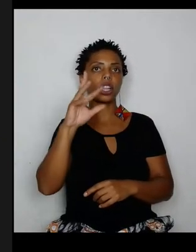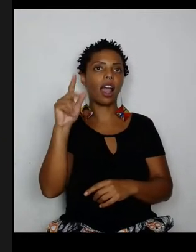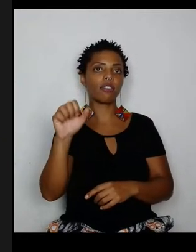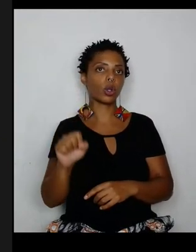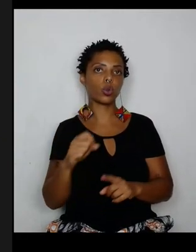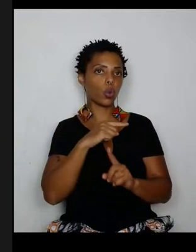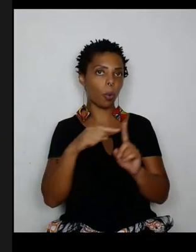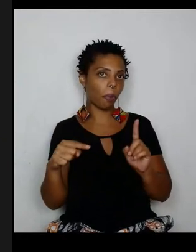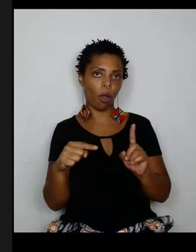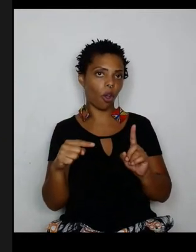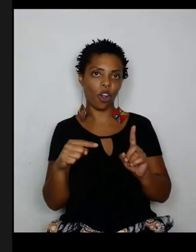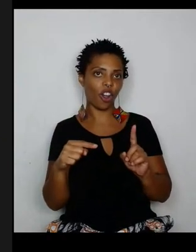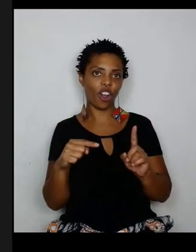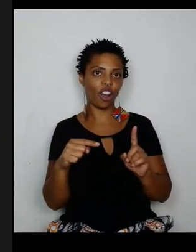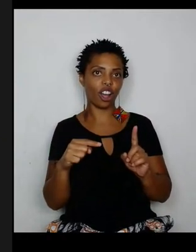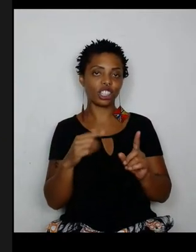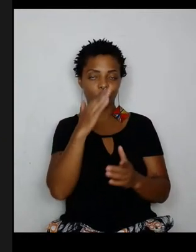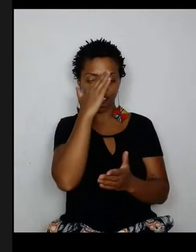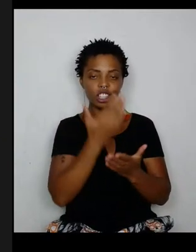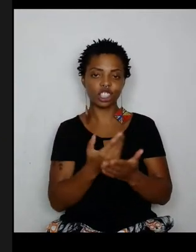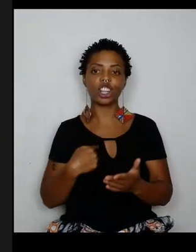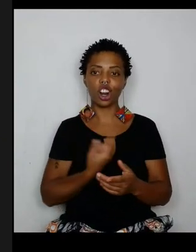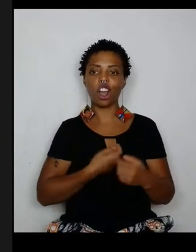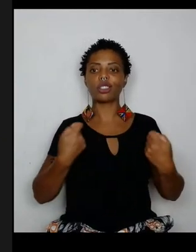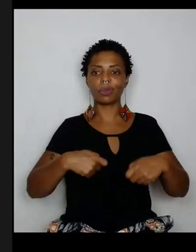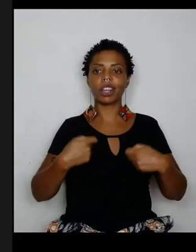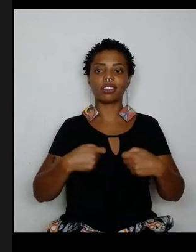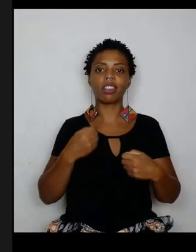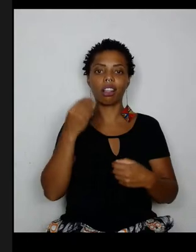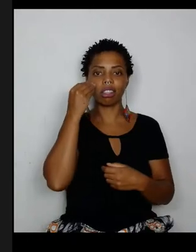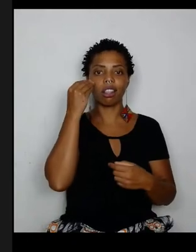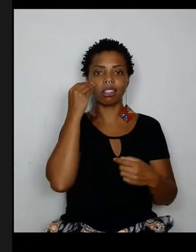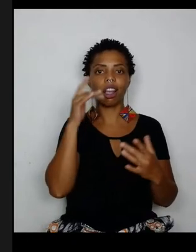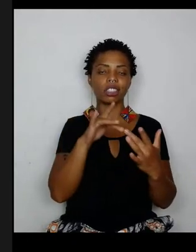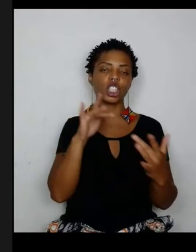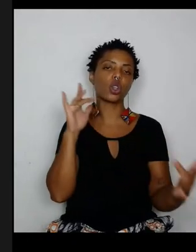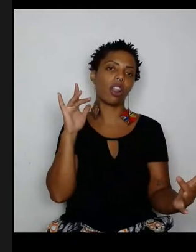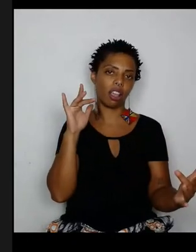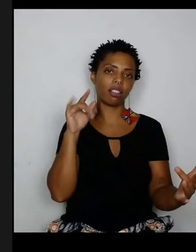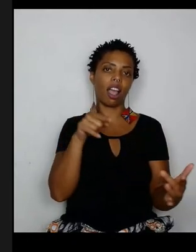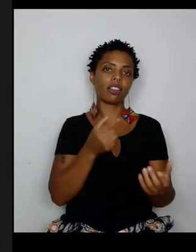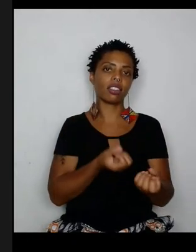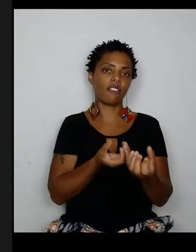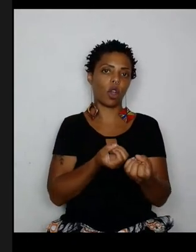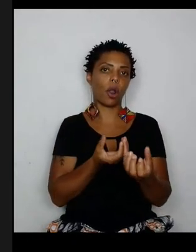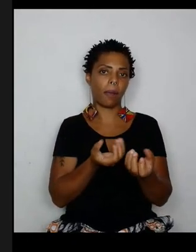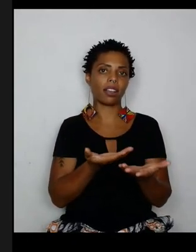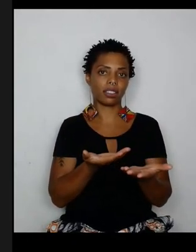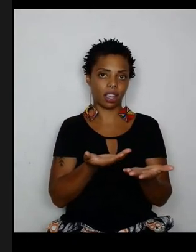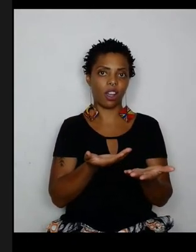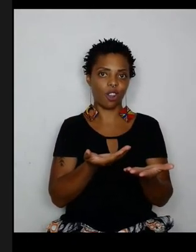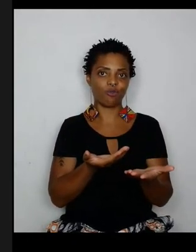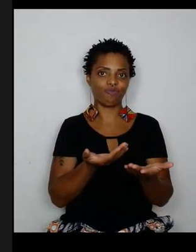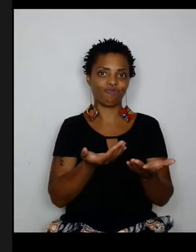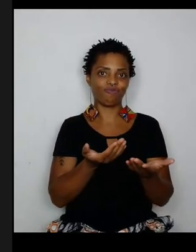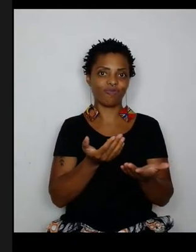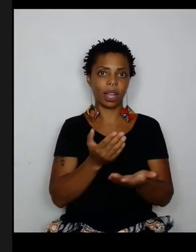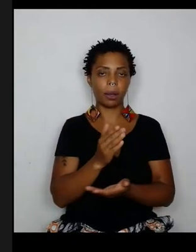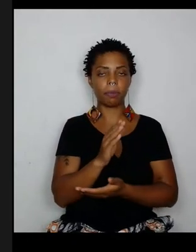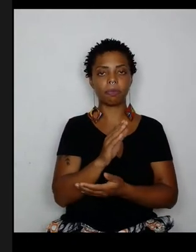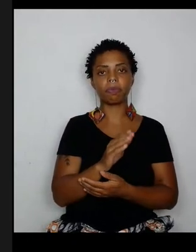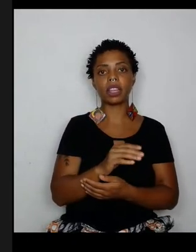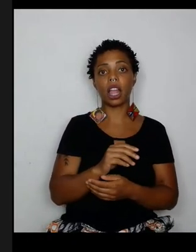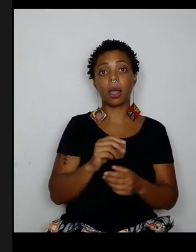detach um that kind of biographical information and we should look at what's going on in the work and in fact when you look at that